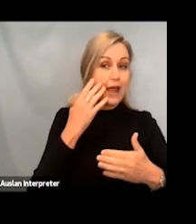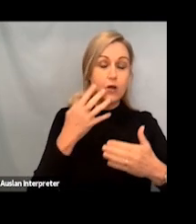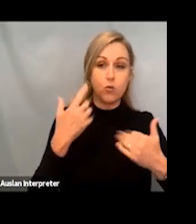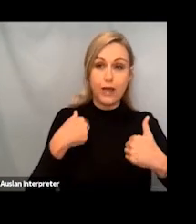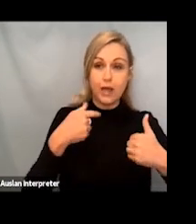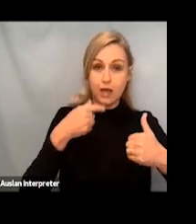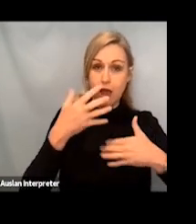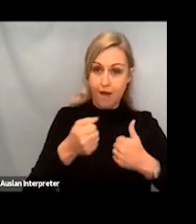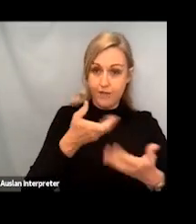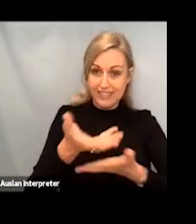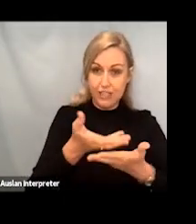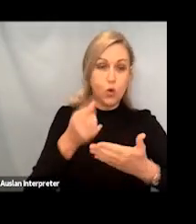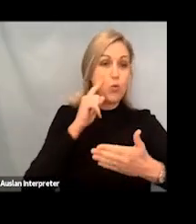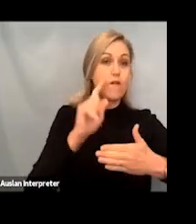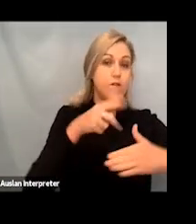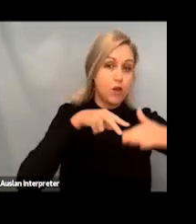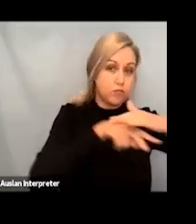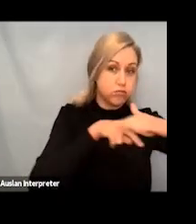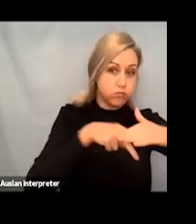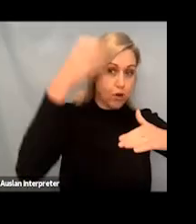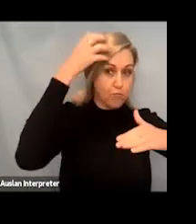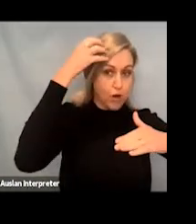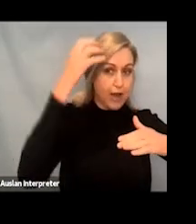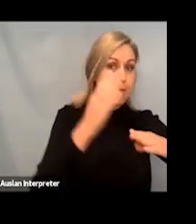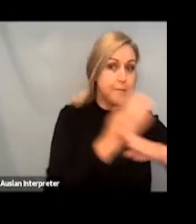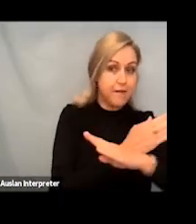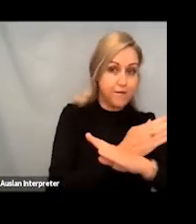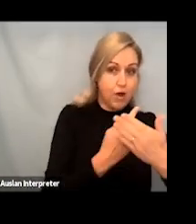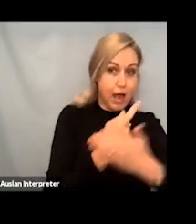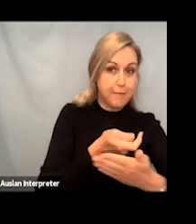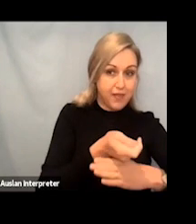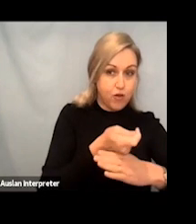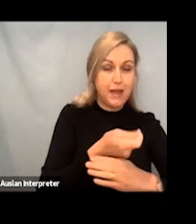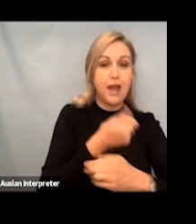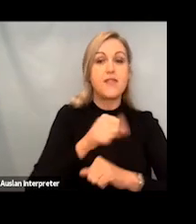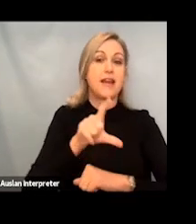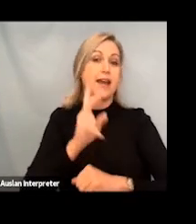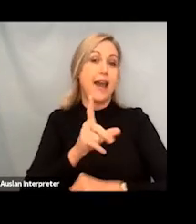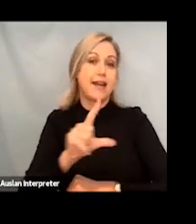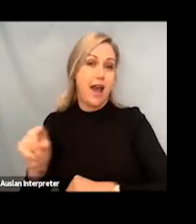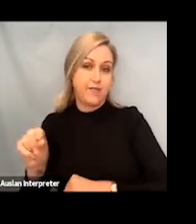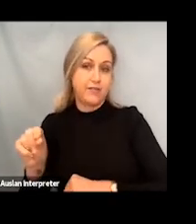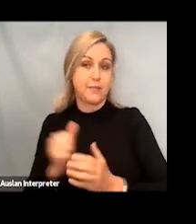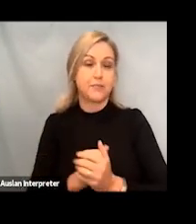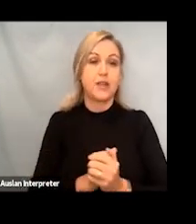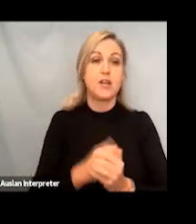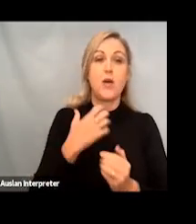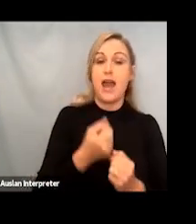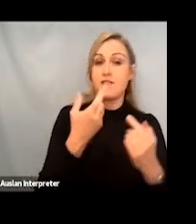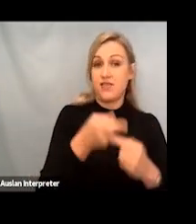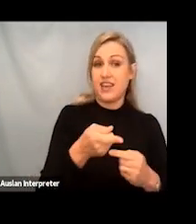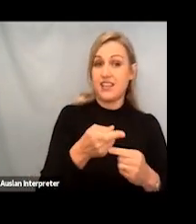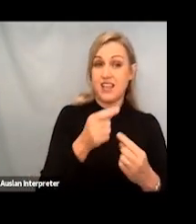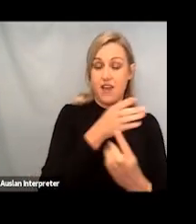biomarkers. So this is what the study looks like. We've got very rigorous screening, so they undergo 3